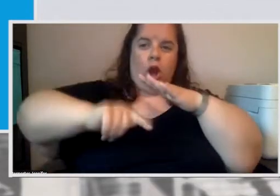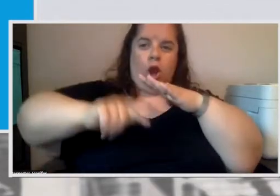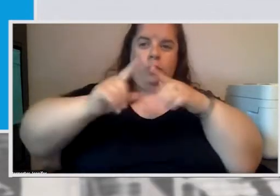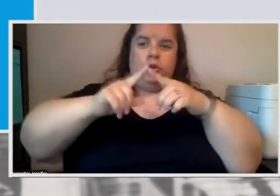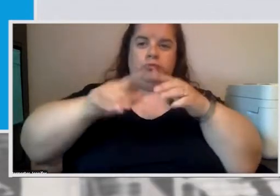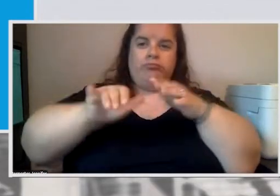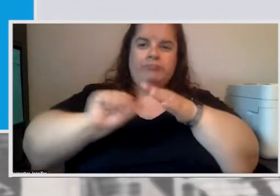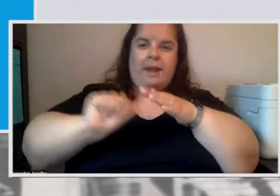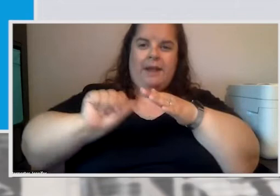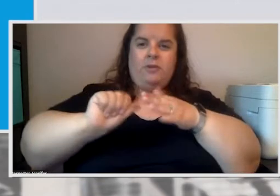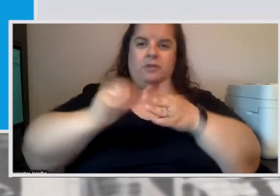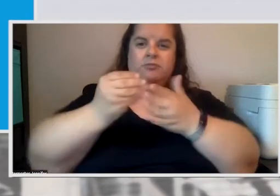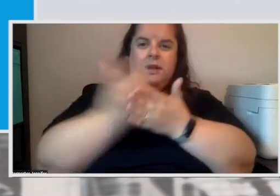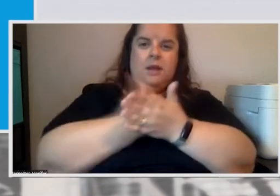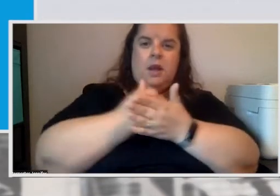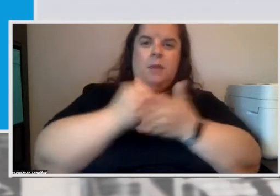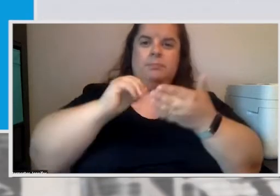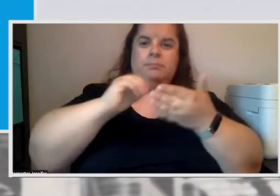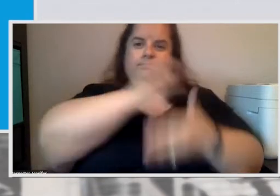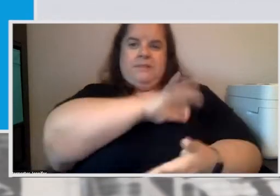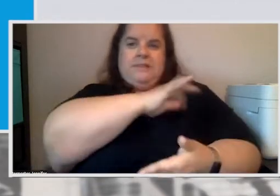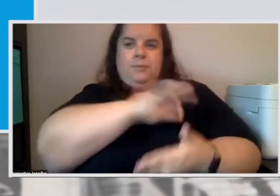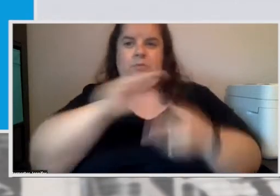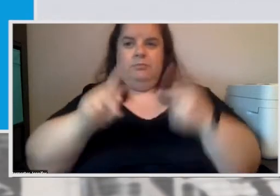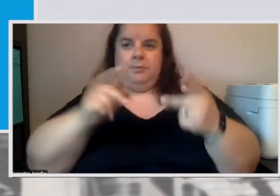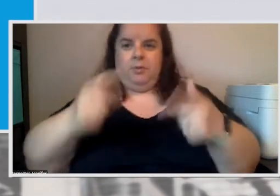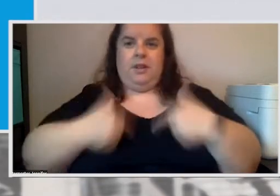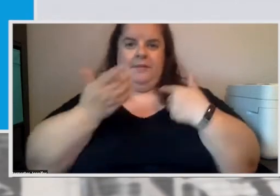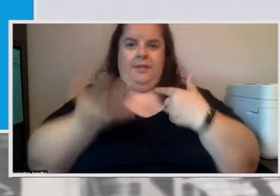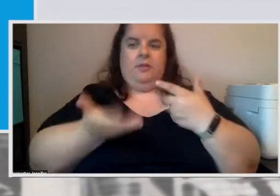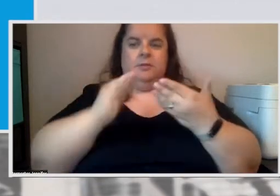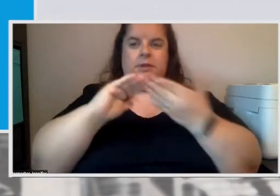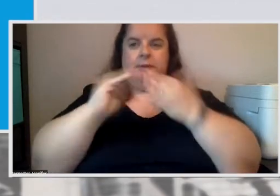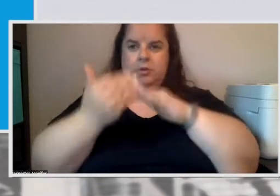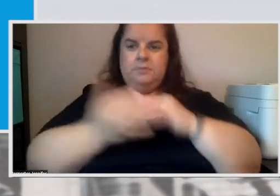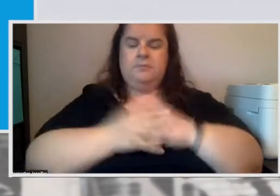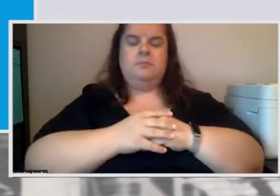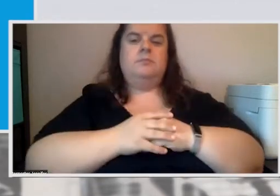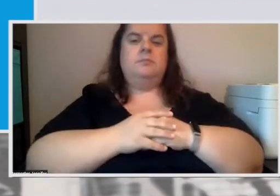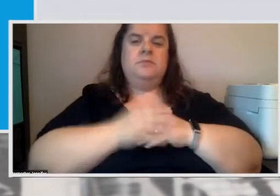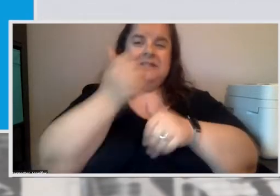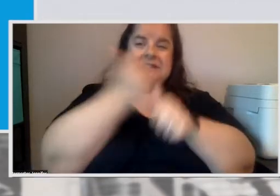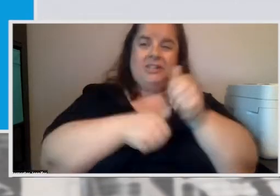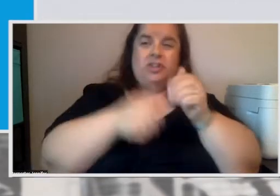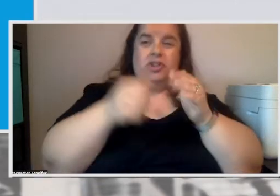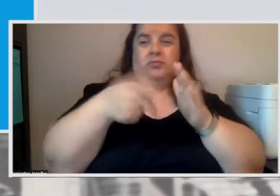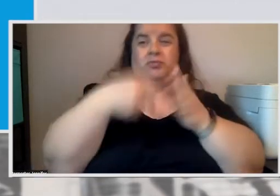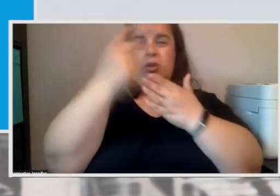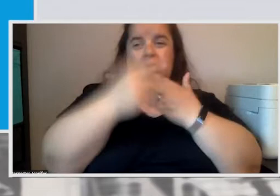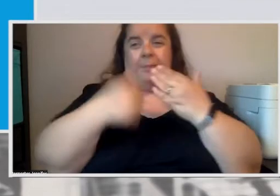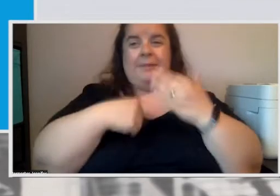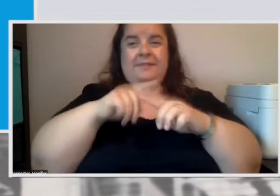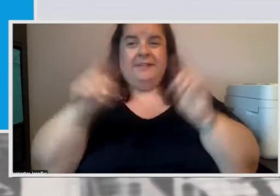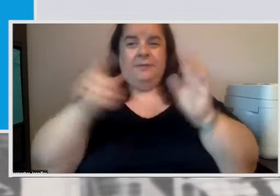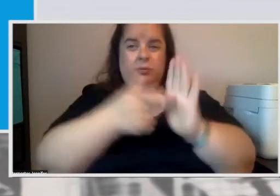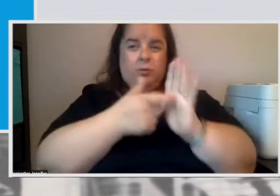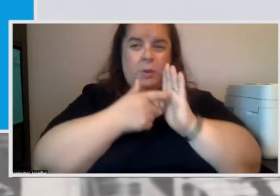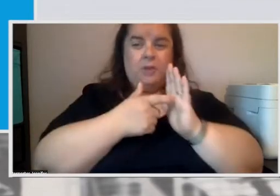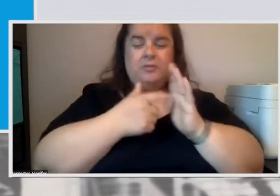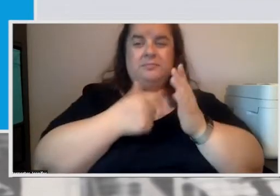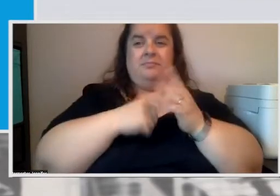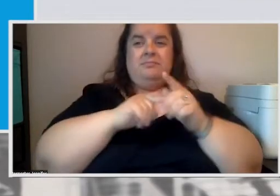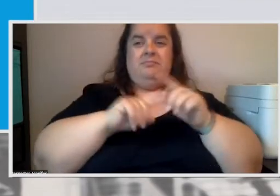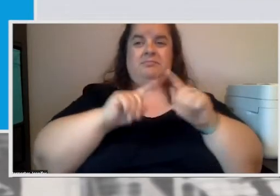Pittsburgh residents and neighborhoods. And each of those programs have different requirements and standards that are set by